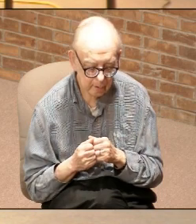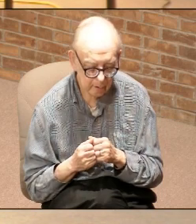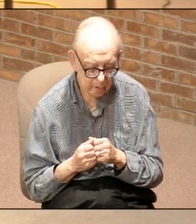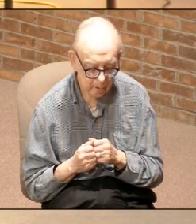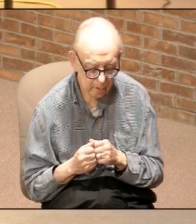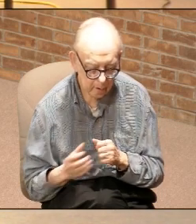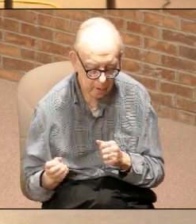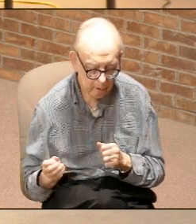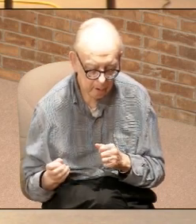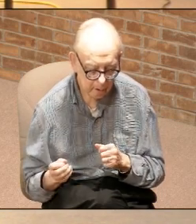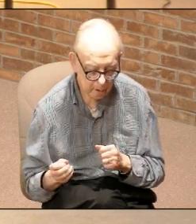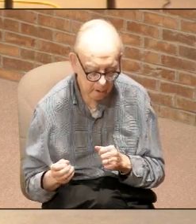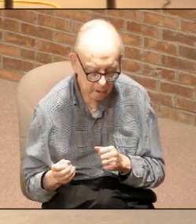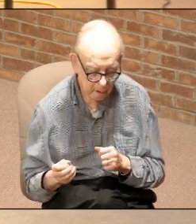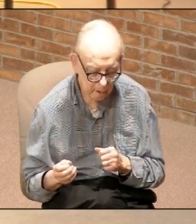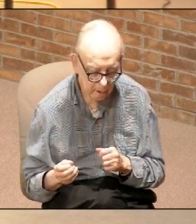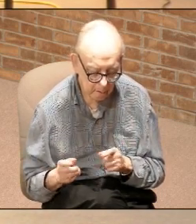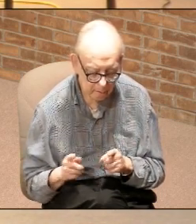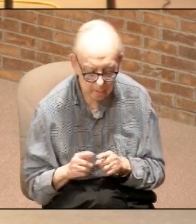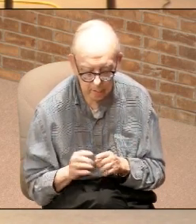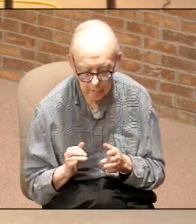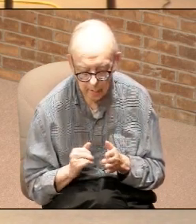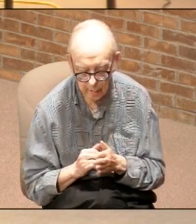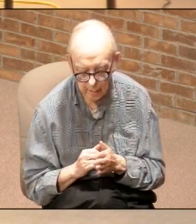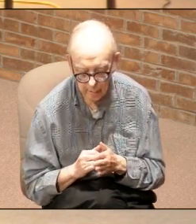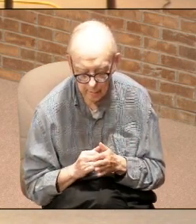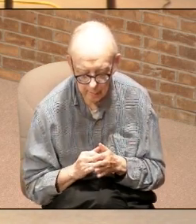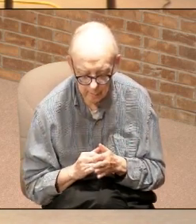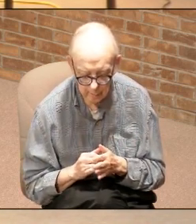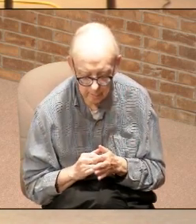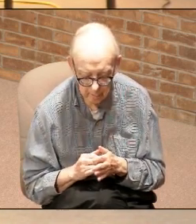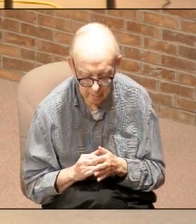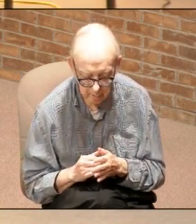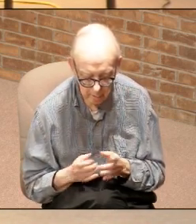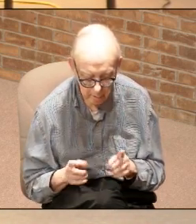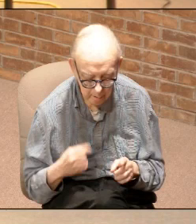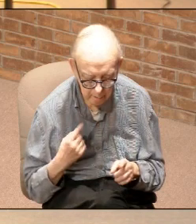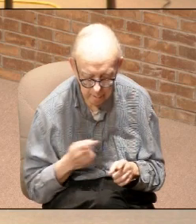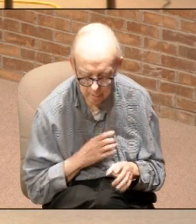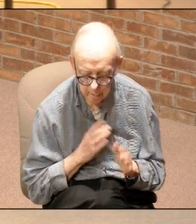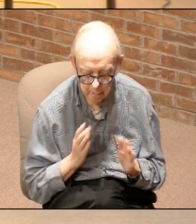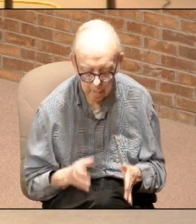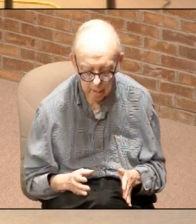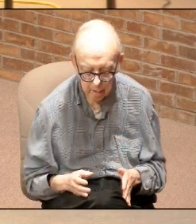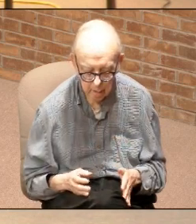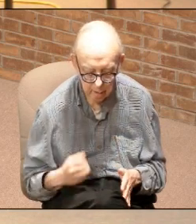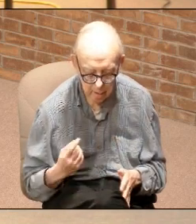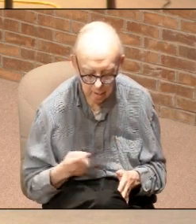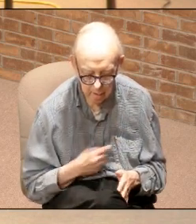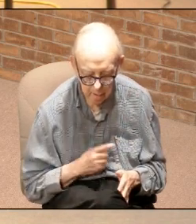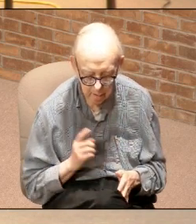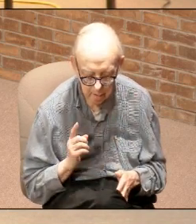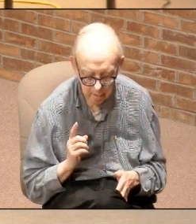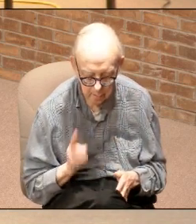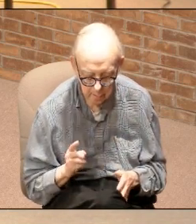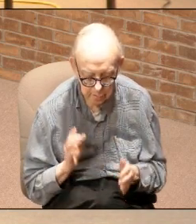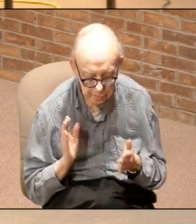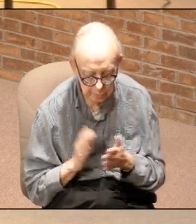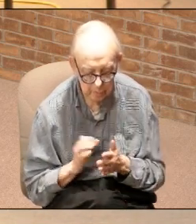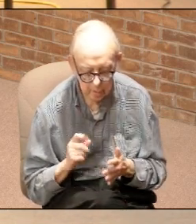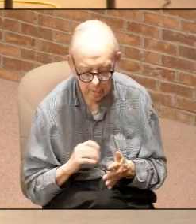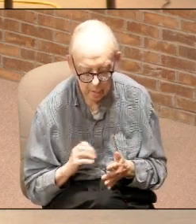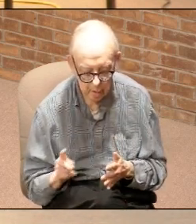and so we it's like this when we as christians we are one little stick